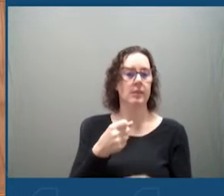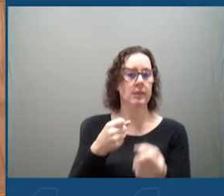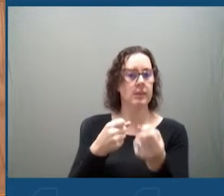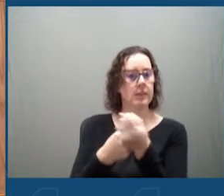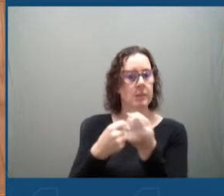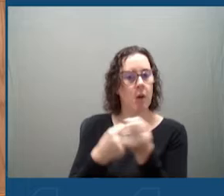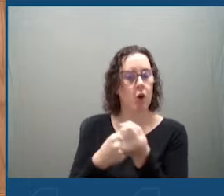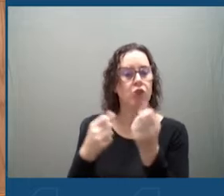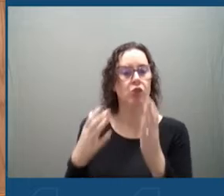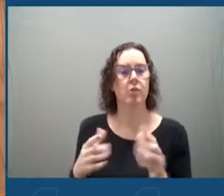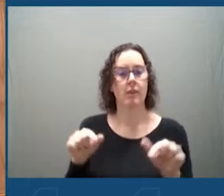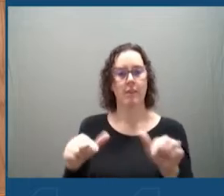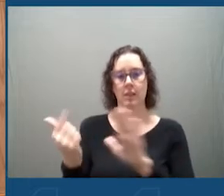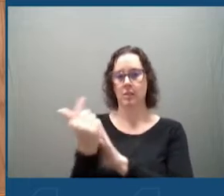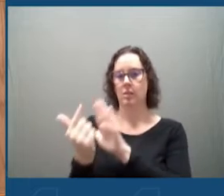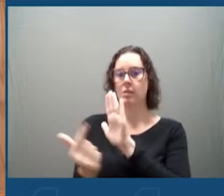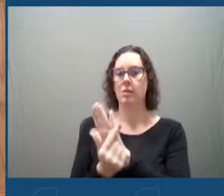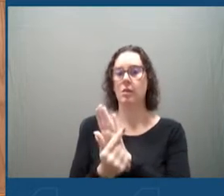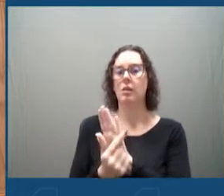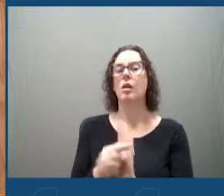legislation, Senator Brian Kavanaugh.